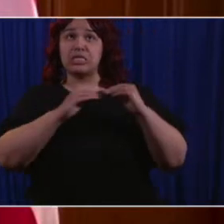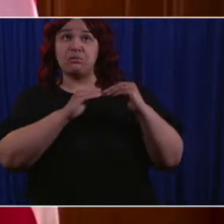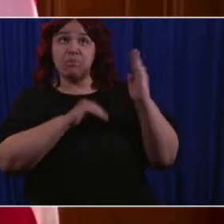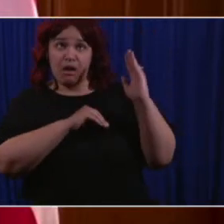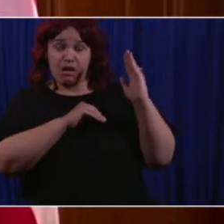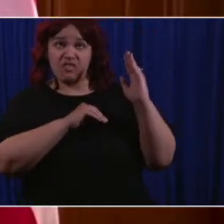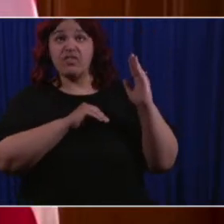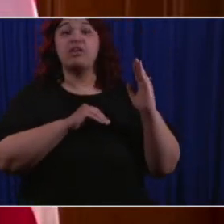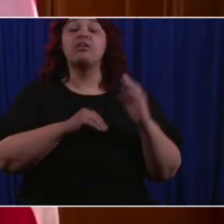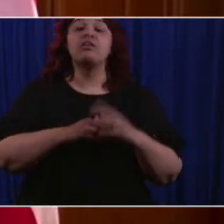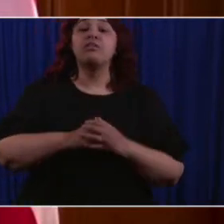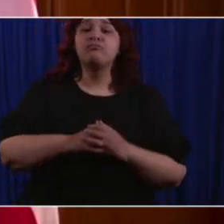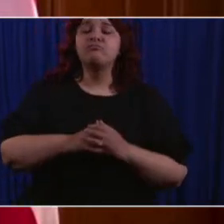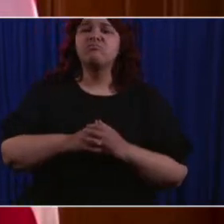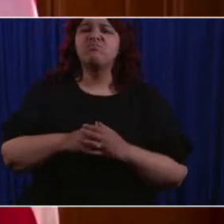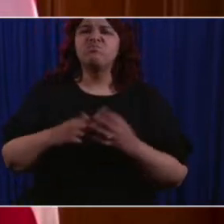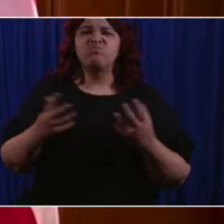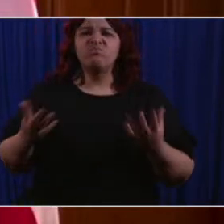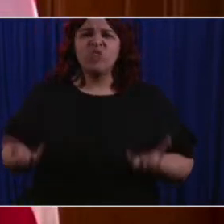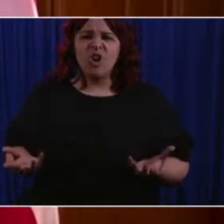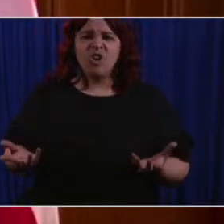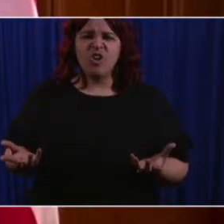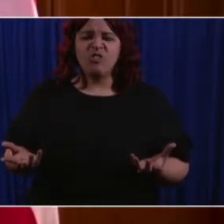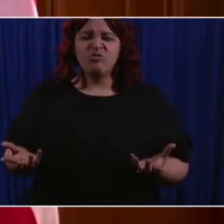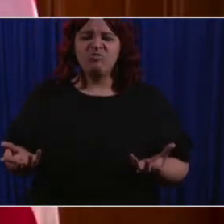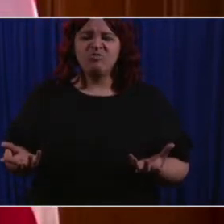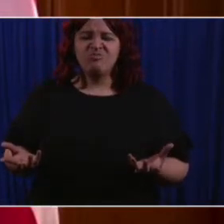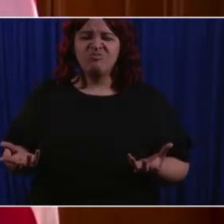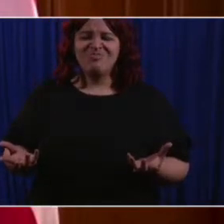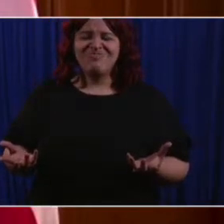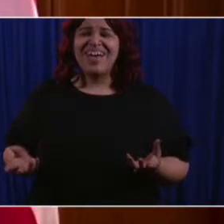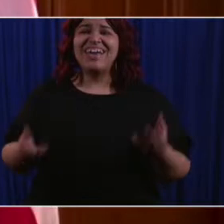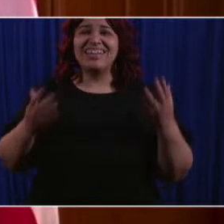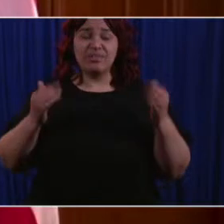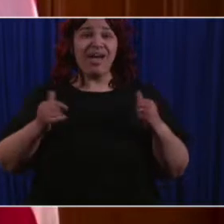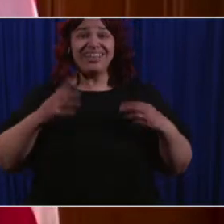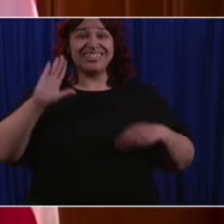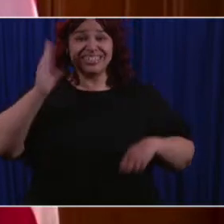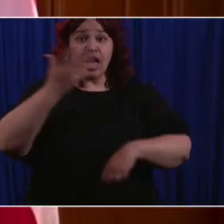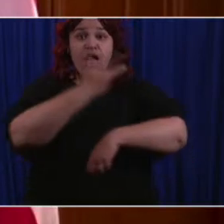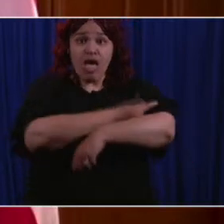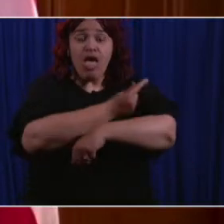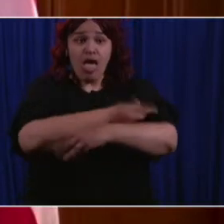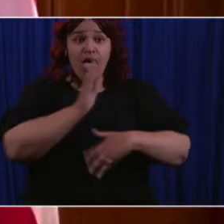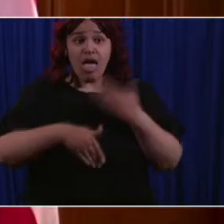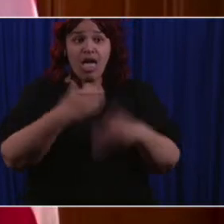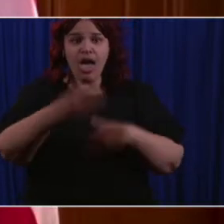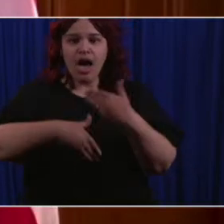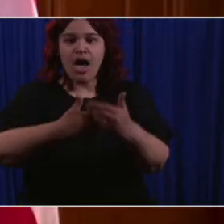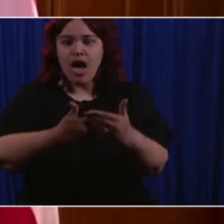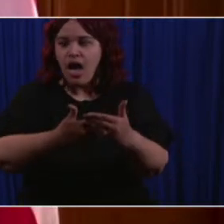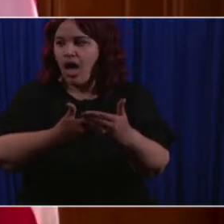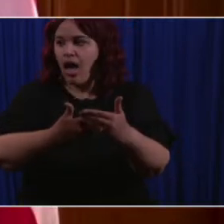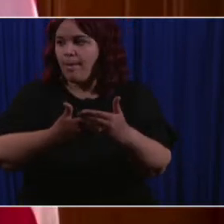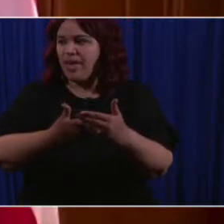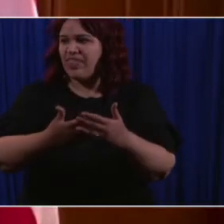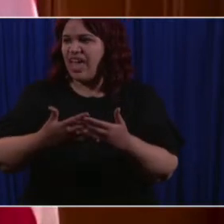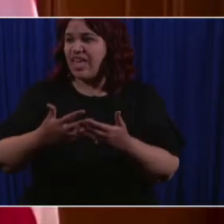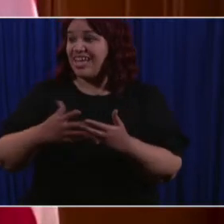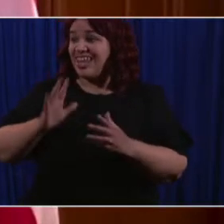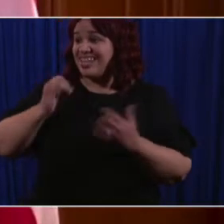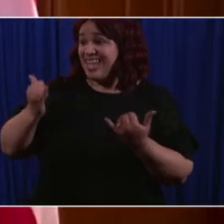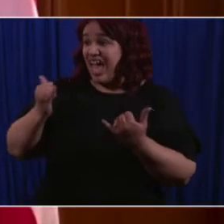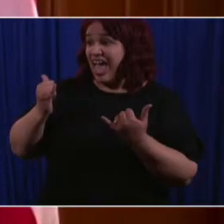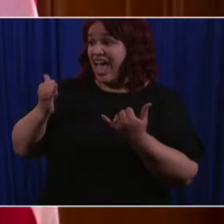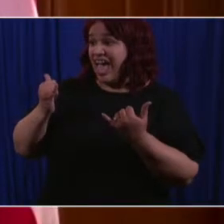week. How disappointing is it that we're stalling out on the measure to eventually lift health